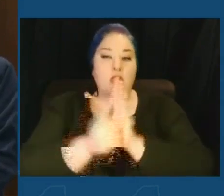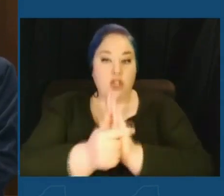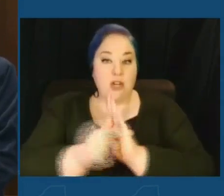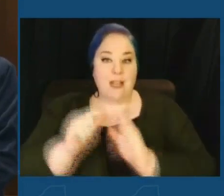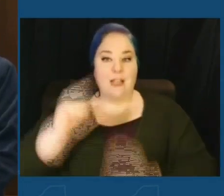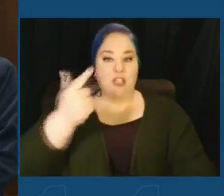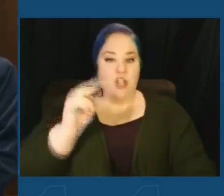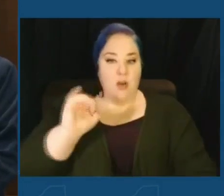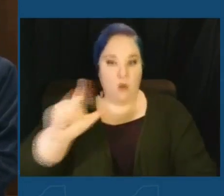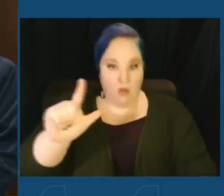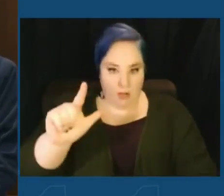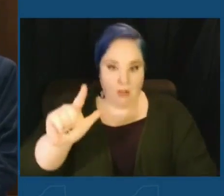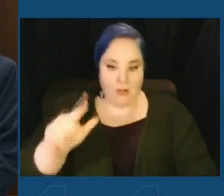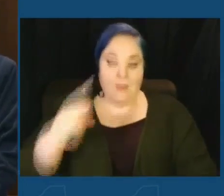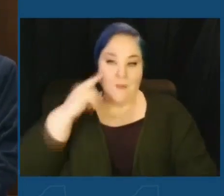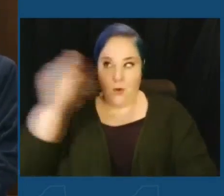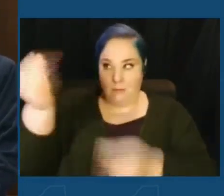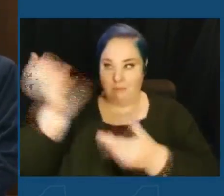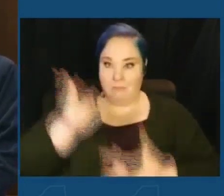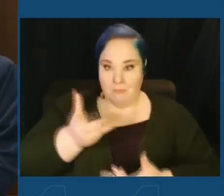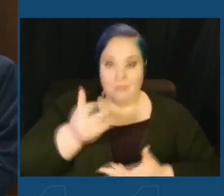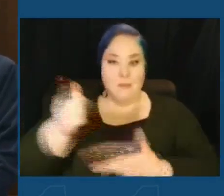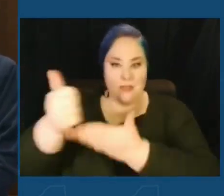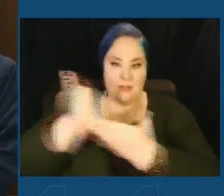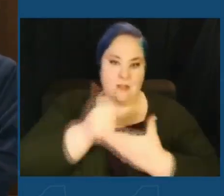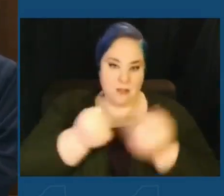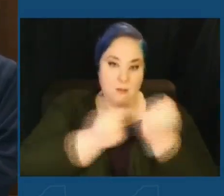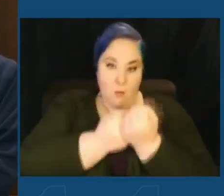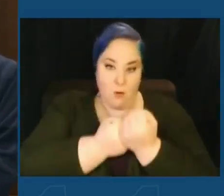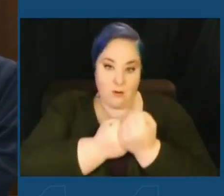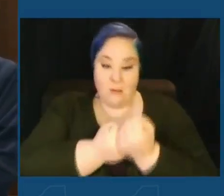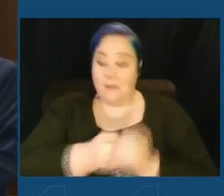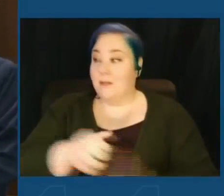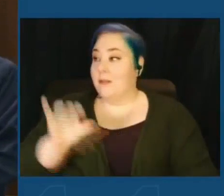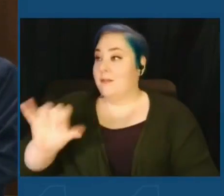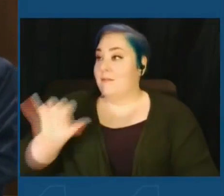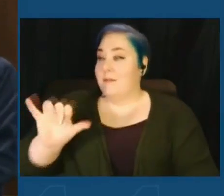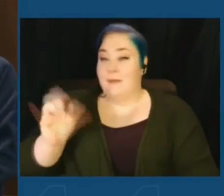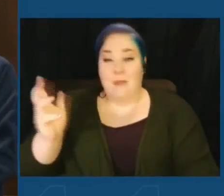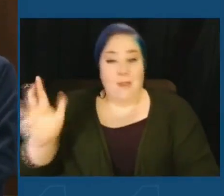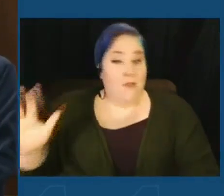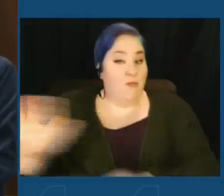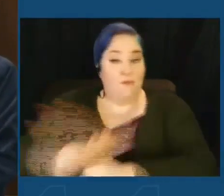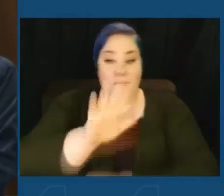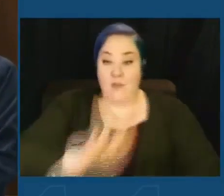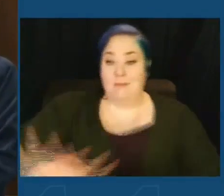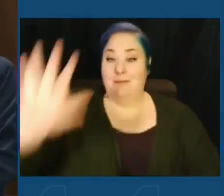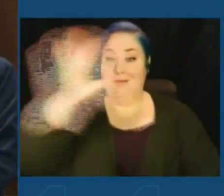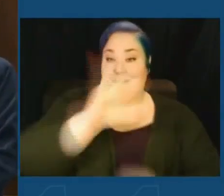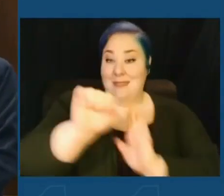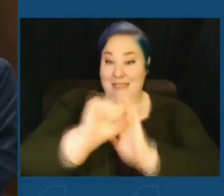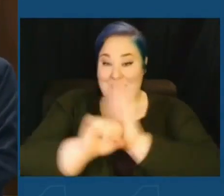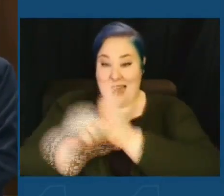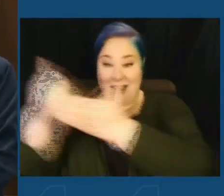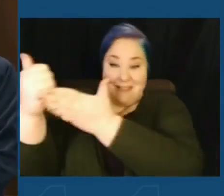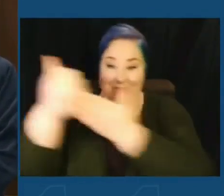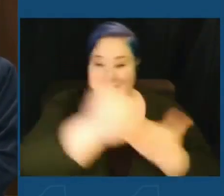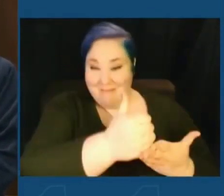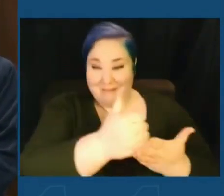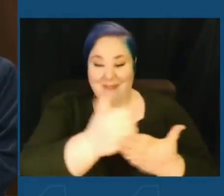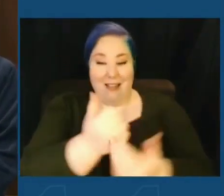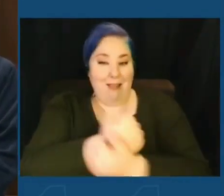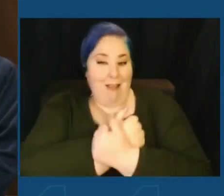well. So the whole state is showing their love for Western New York. Any questions?